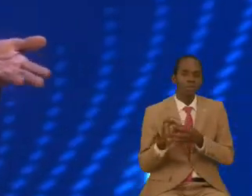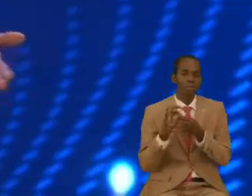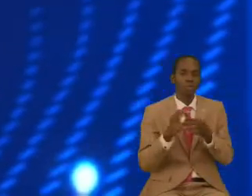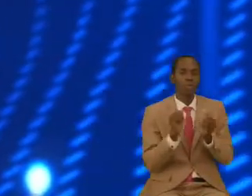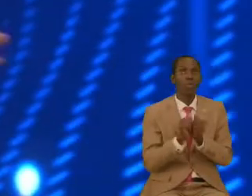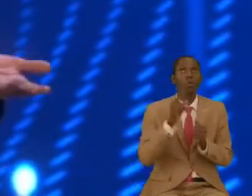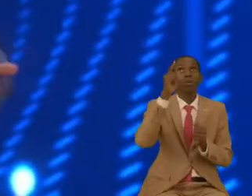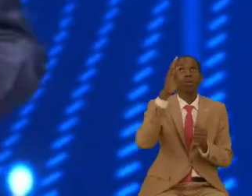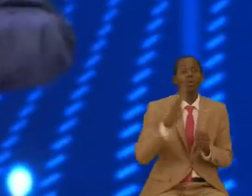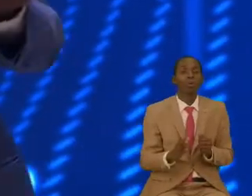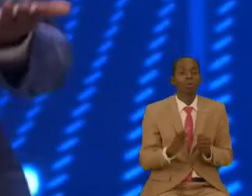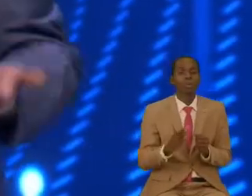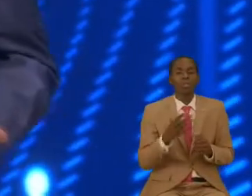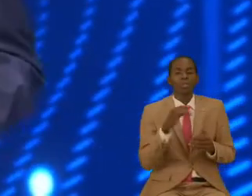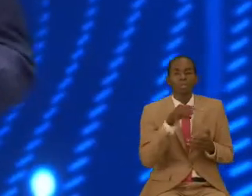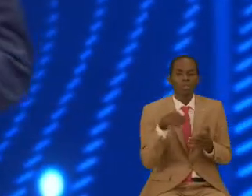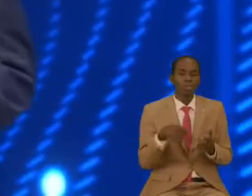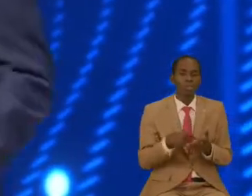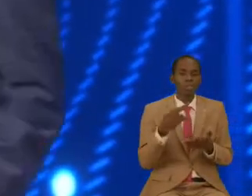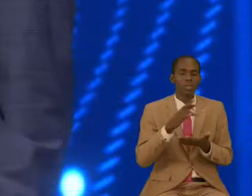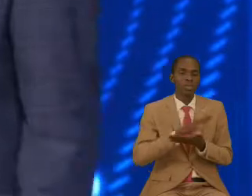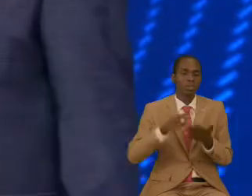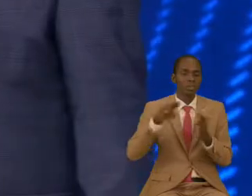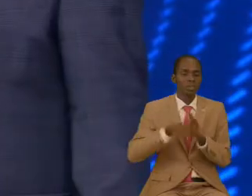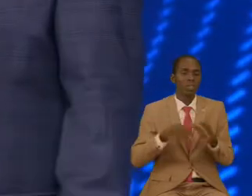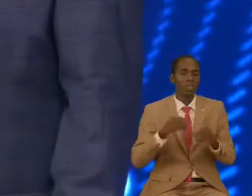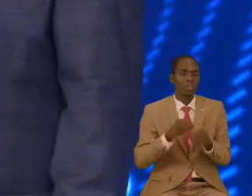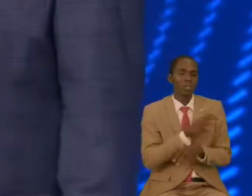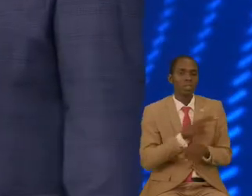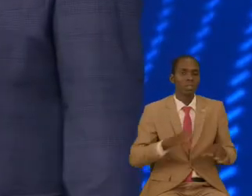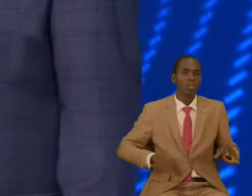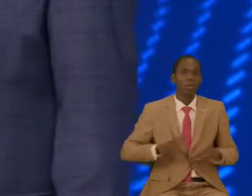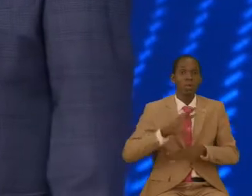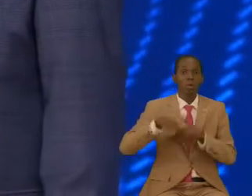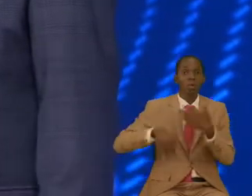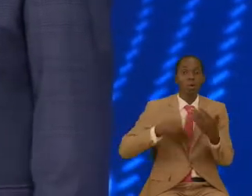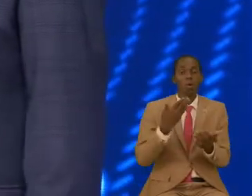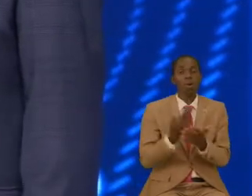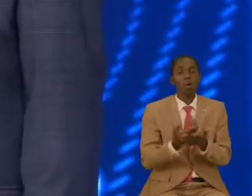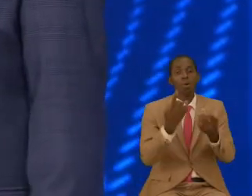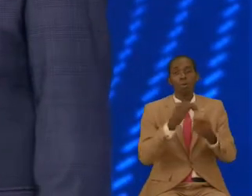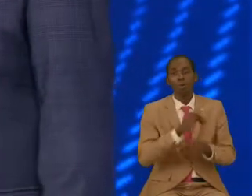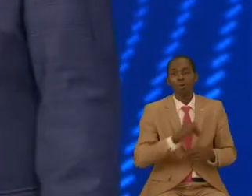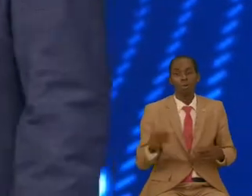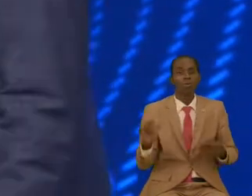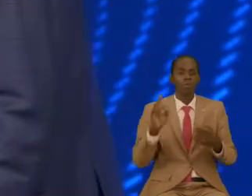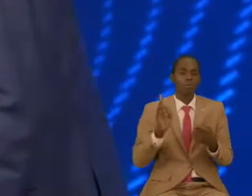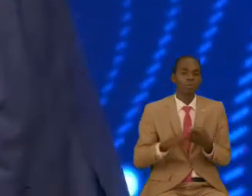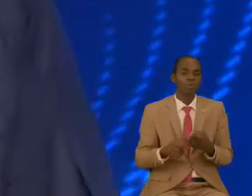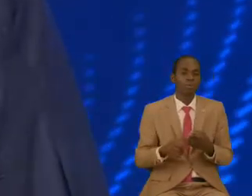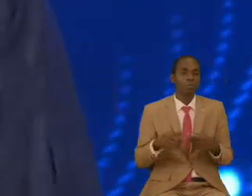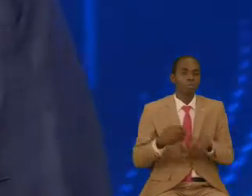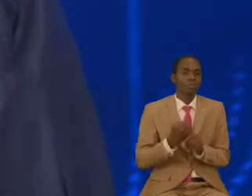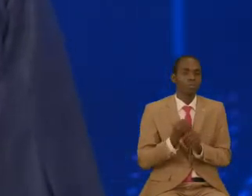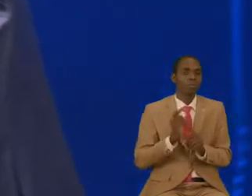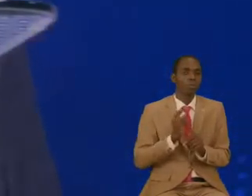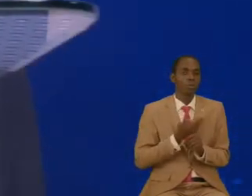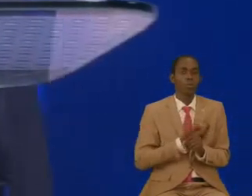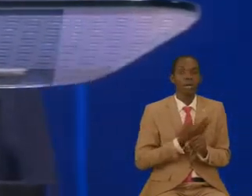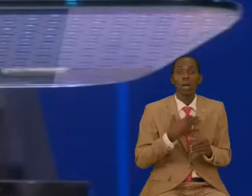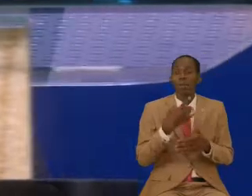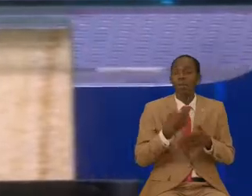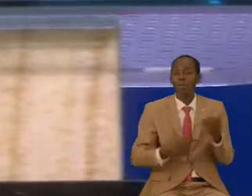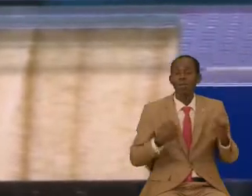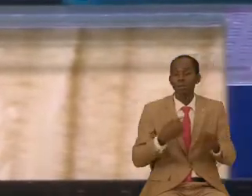from God, righteousness in Christ, all coming through the cross of Christ. And what we couldn't